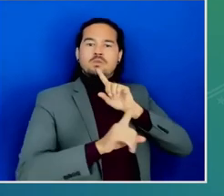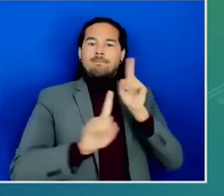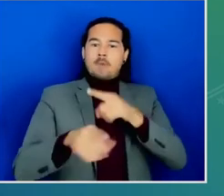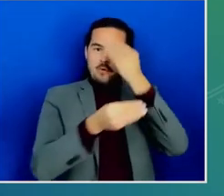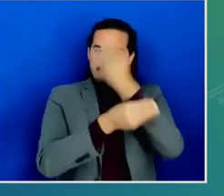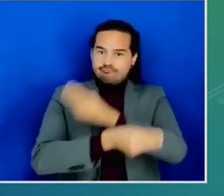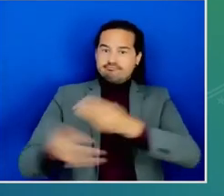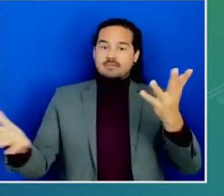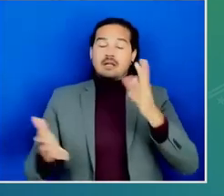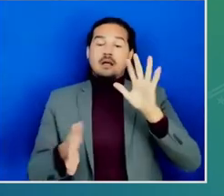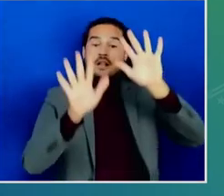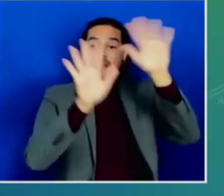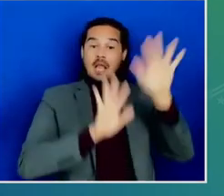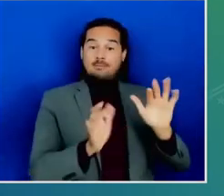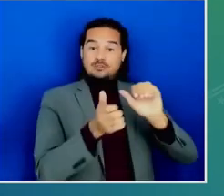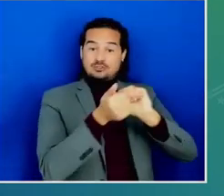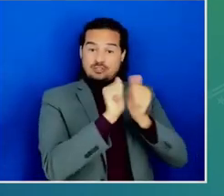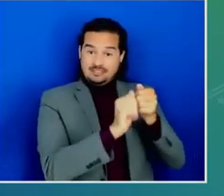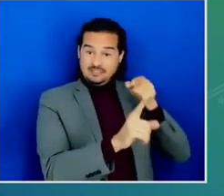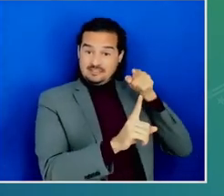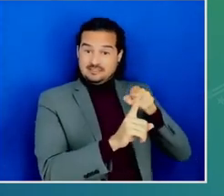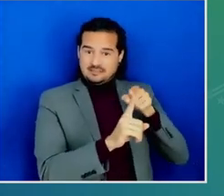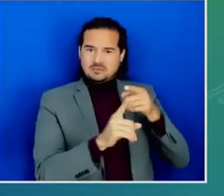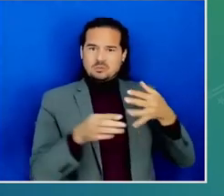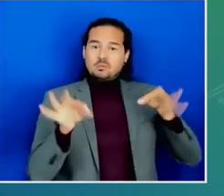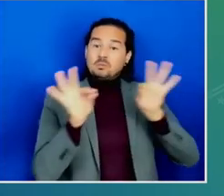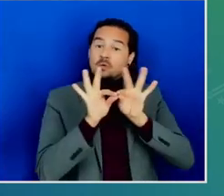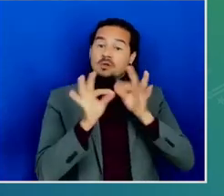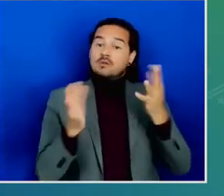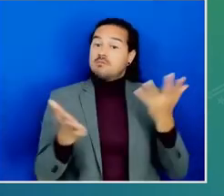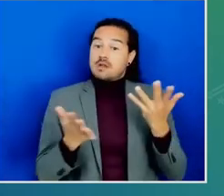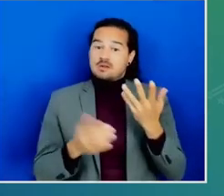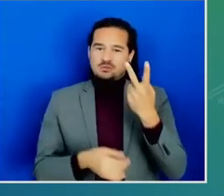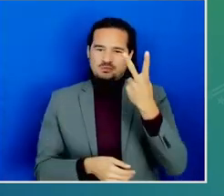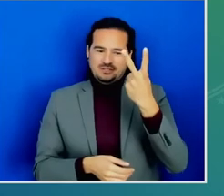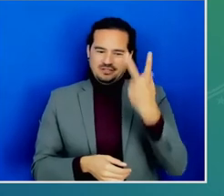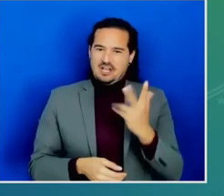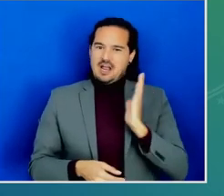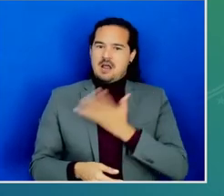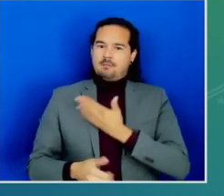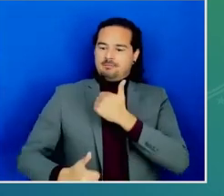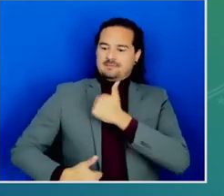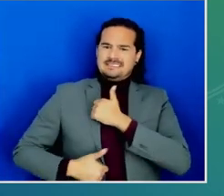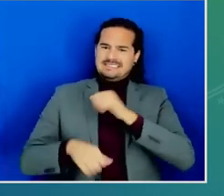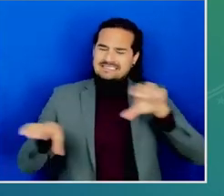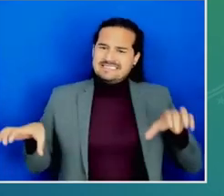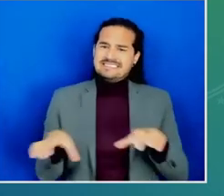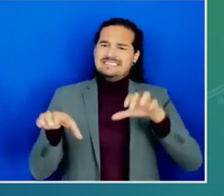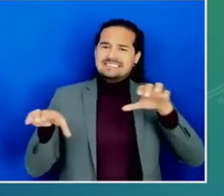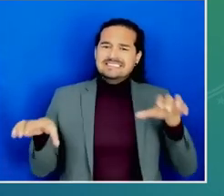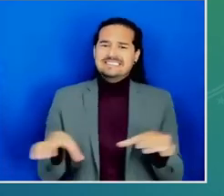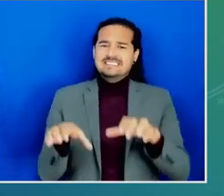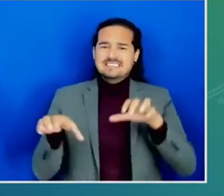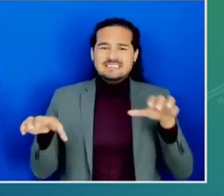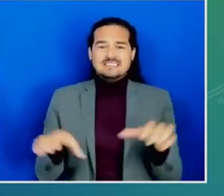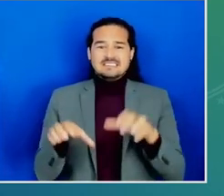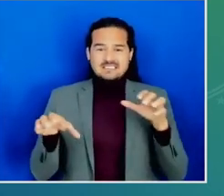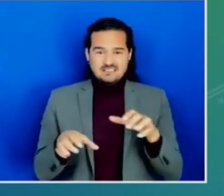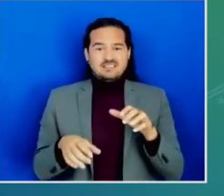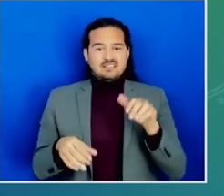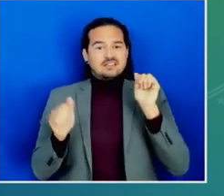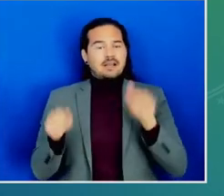more than two-thirds of our military operational critical installations in the world, particularly in the United States. And this could well